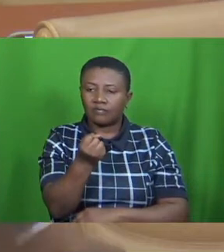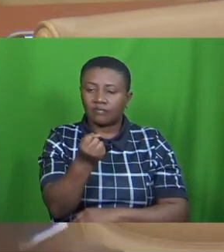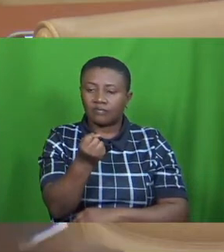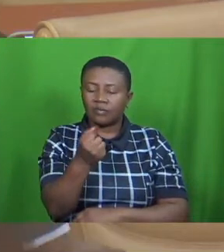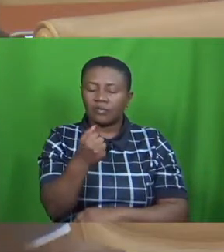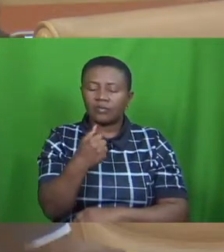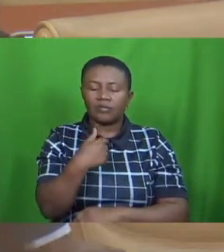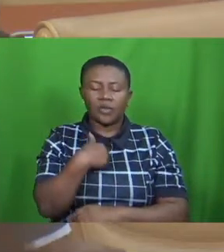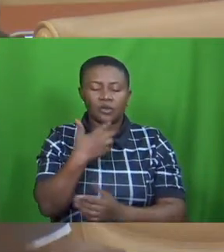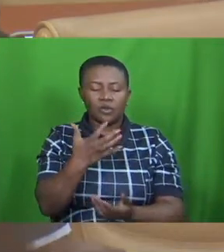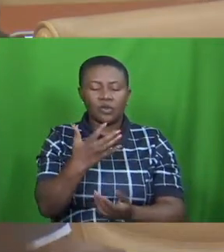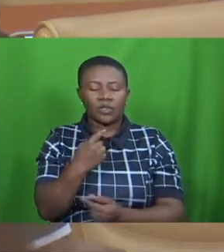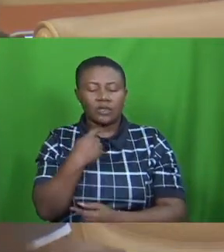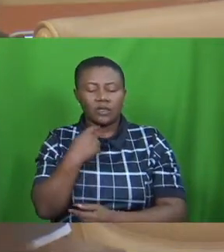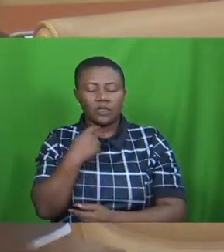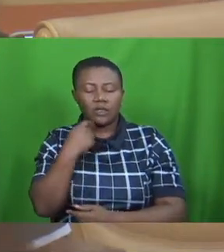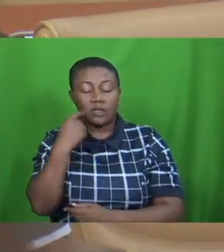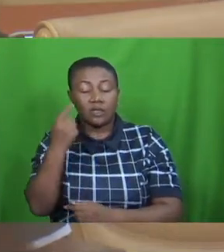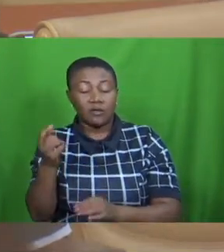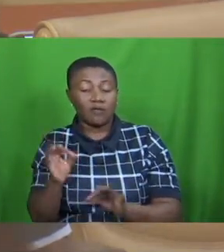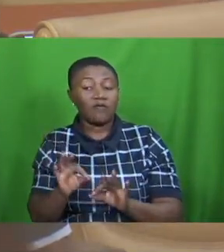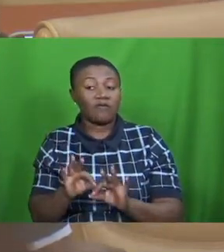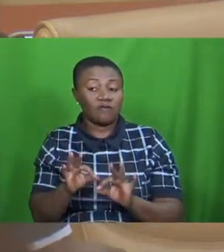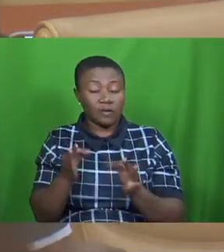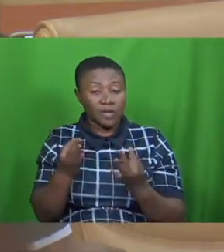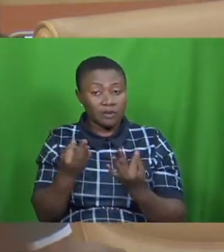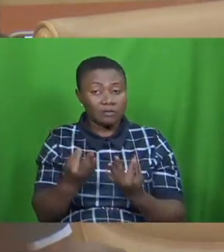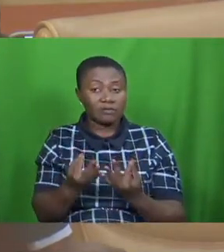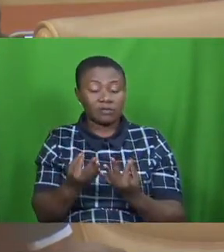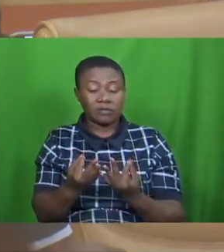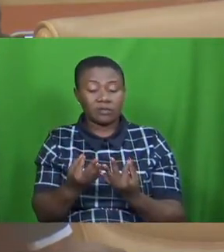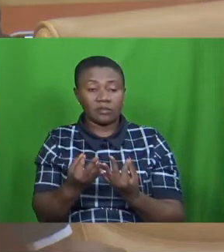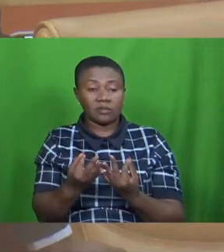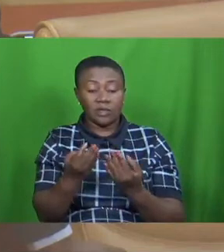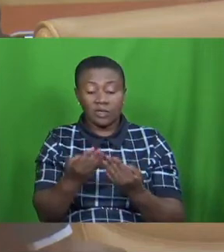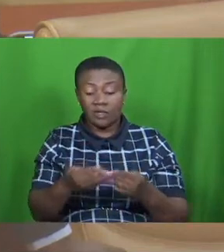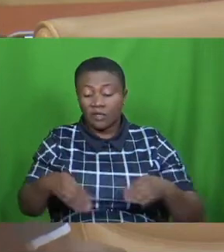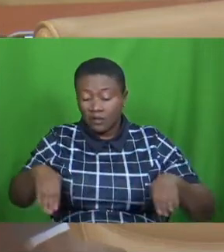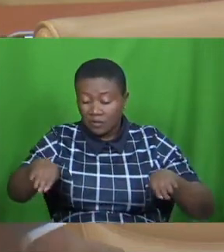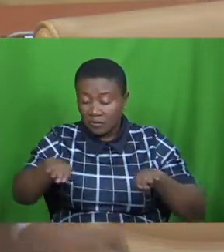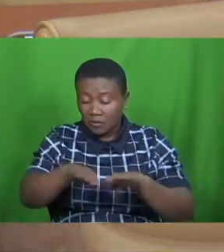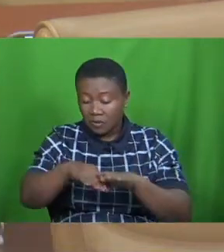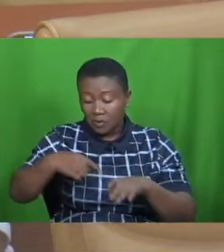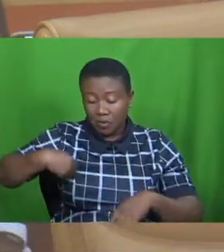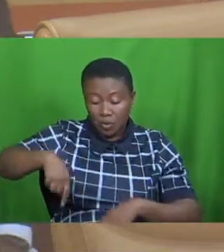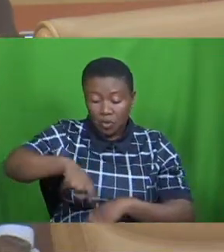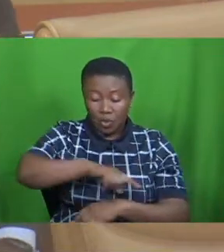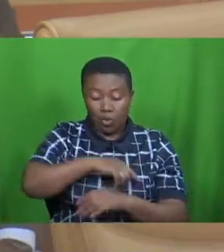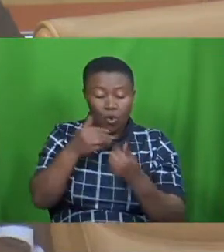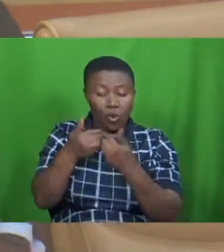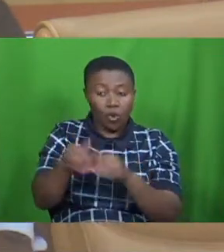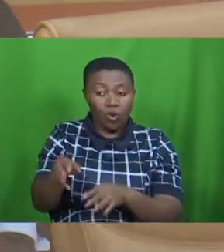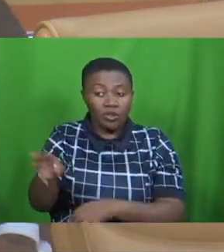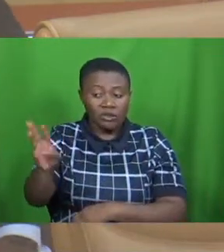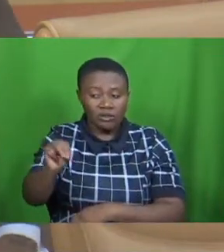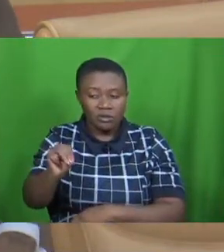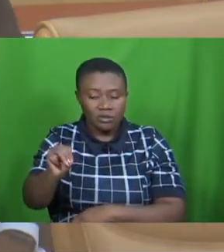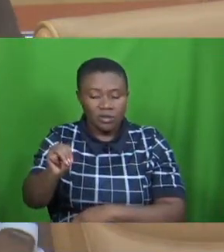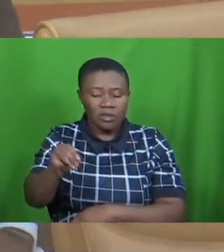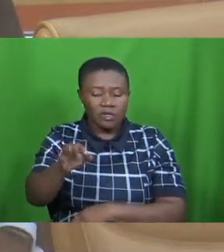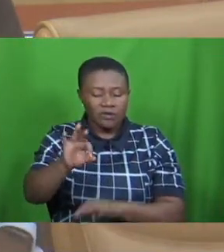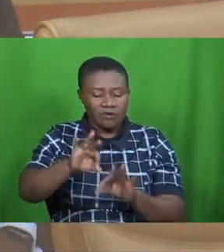family that even though we all lost him, they will feel the pain more than